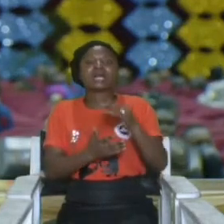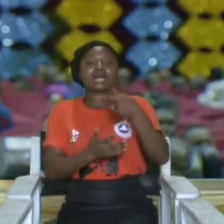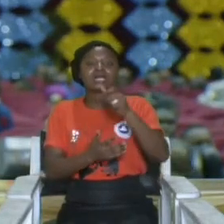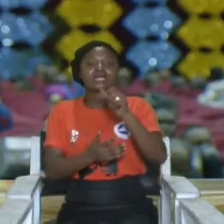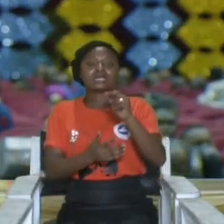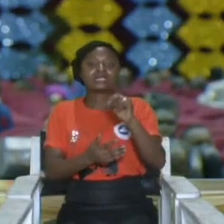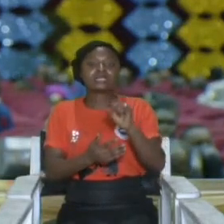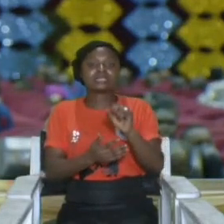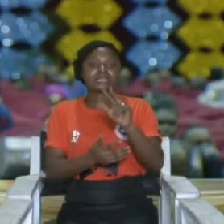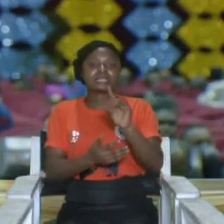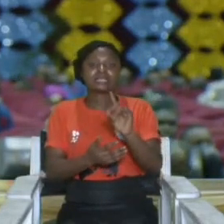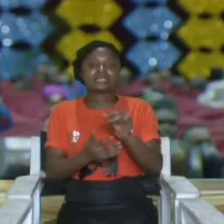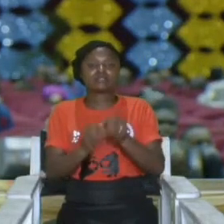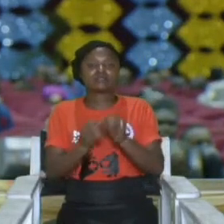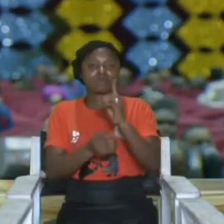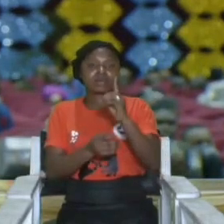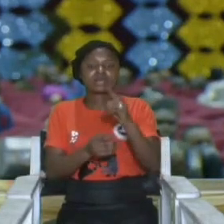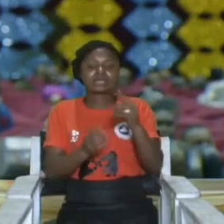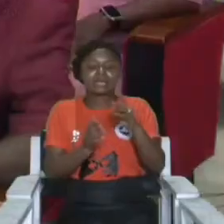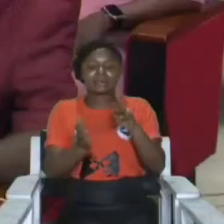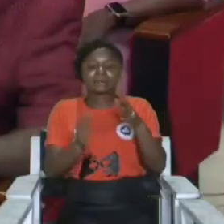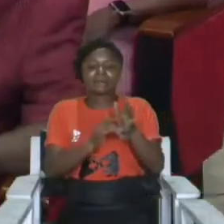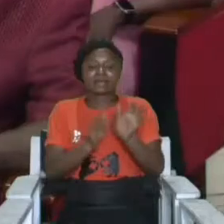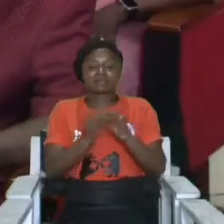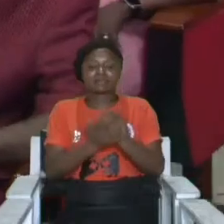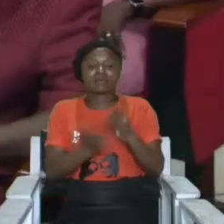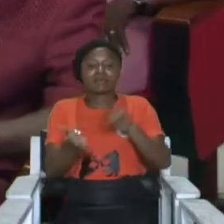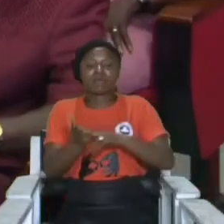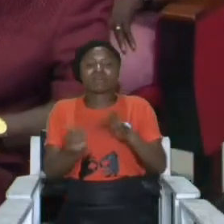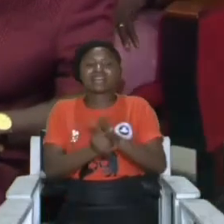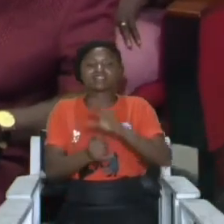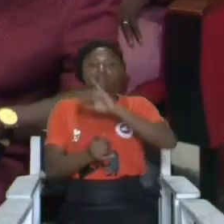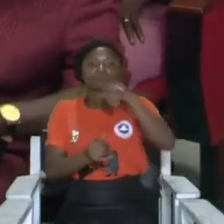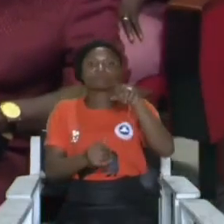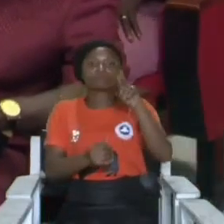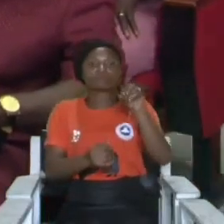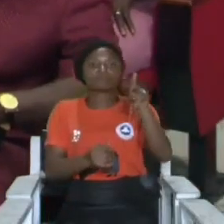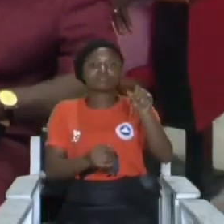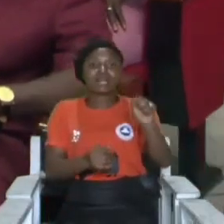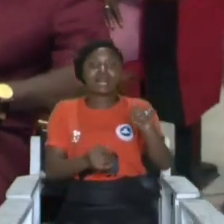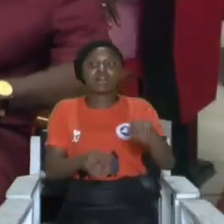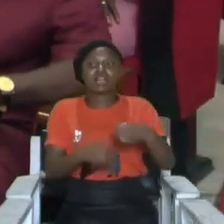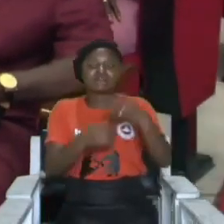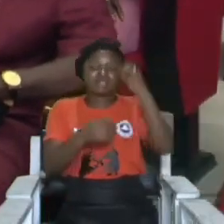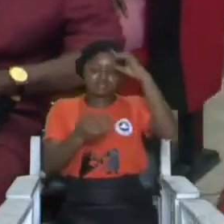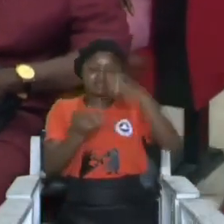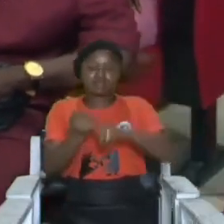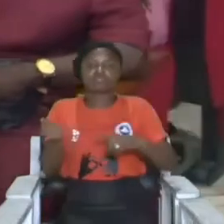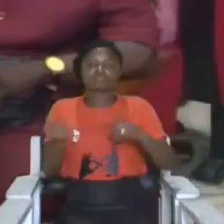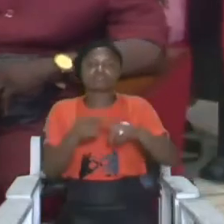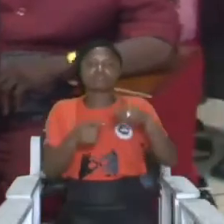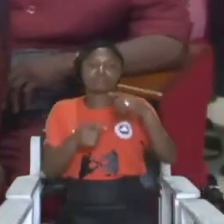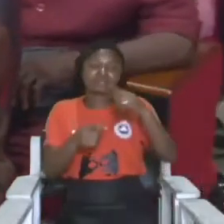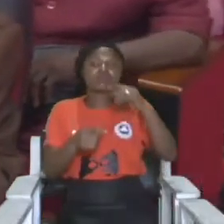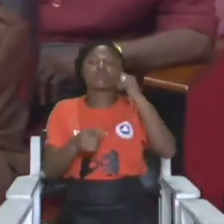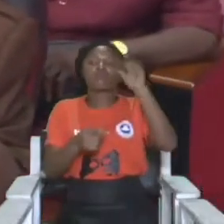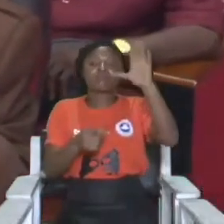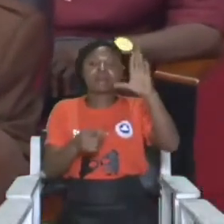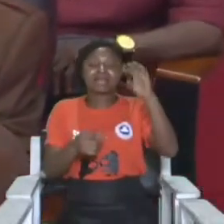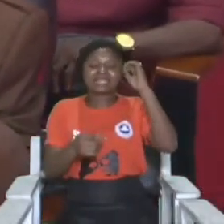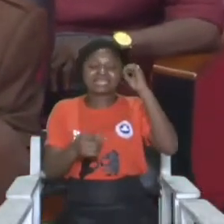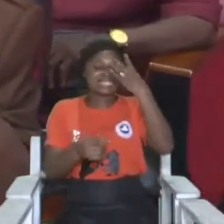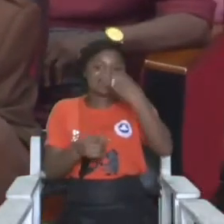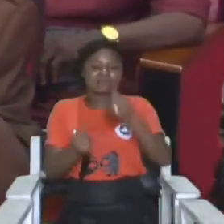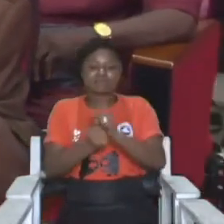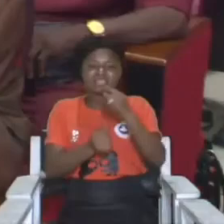verse 18. Number one, the Bible records that Judah gave his rod to the woman. And then secondly, he slept with